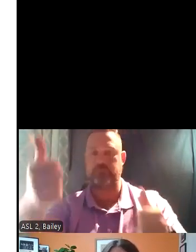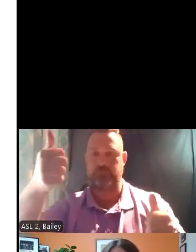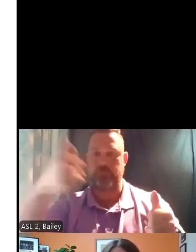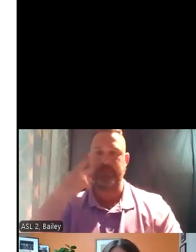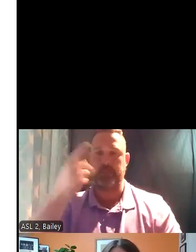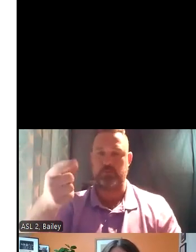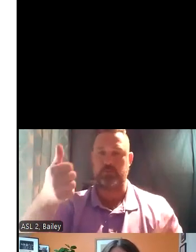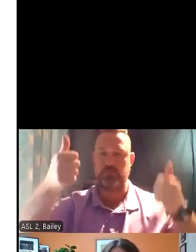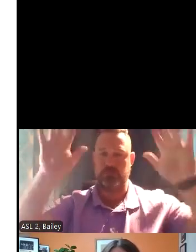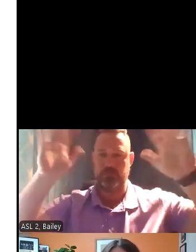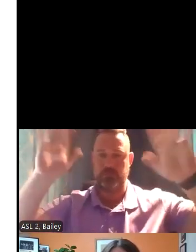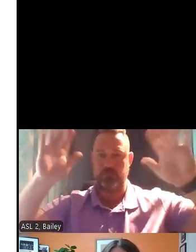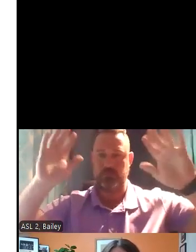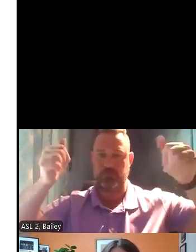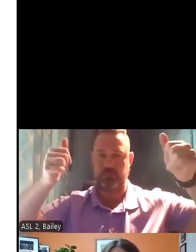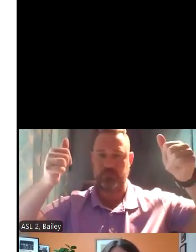please.